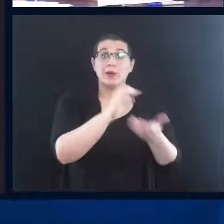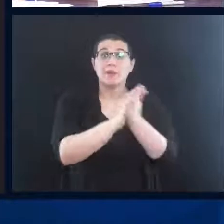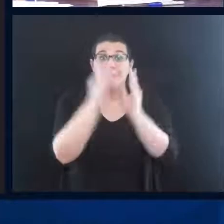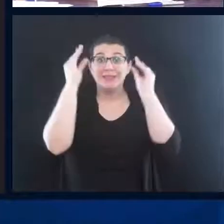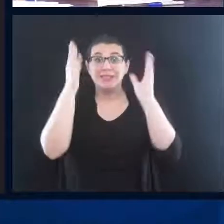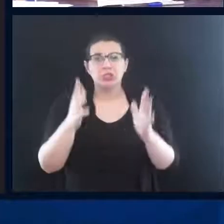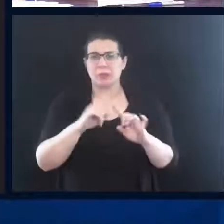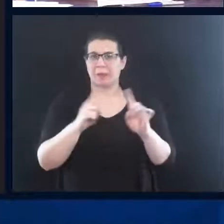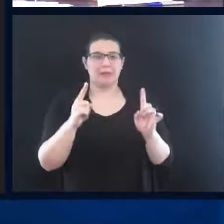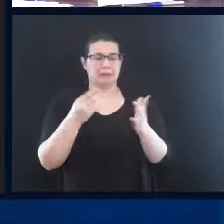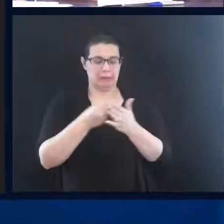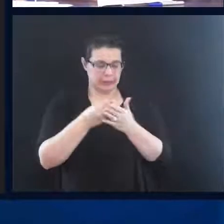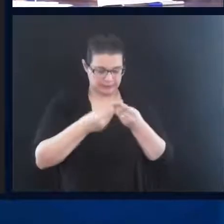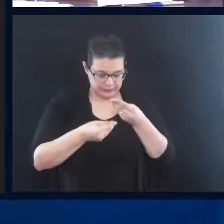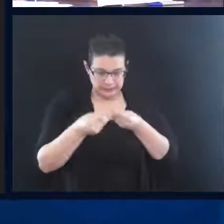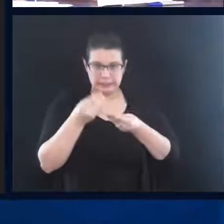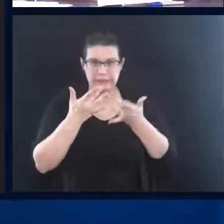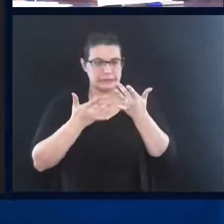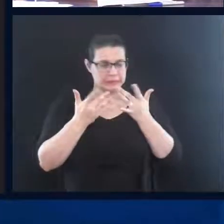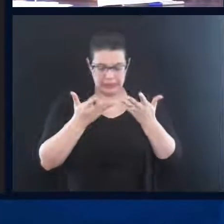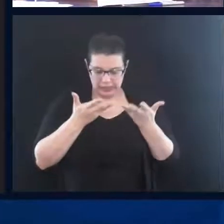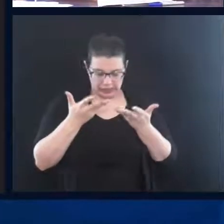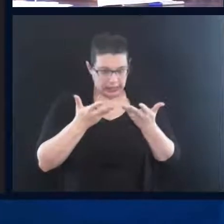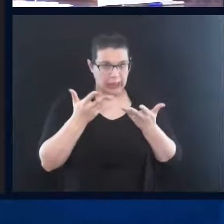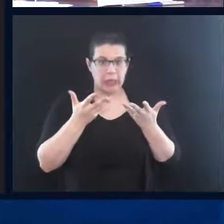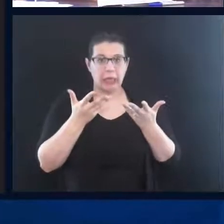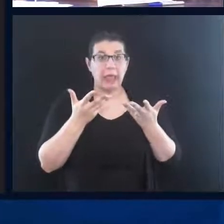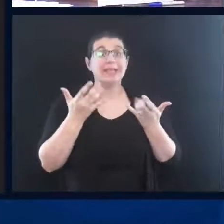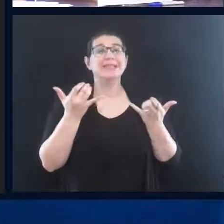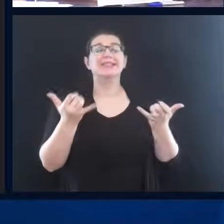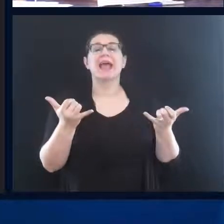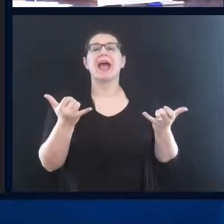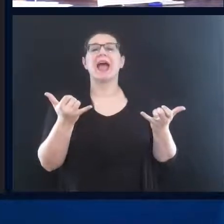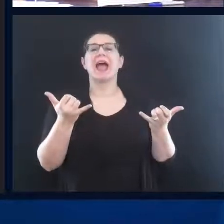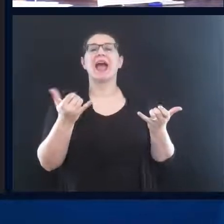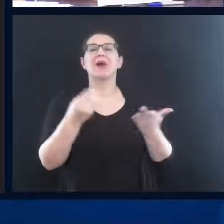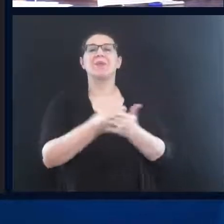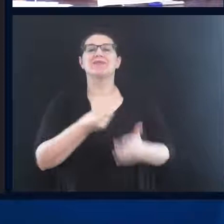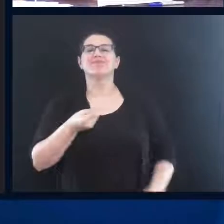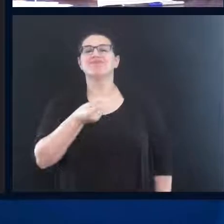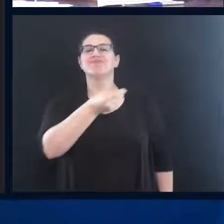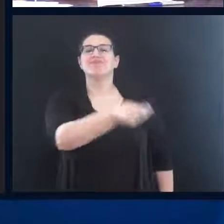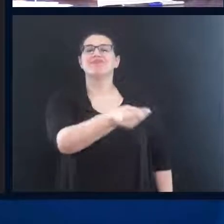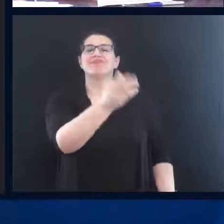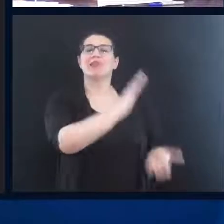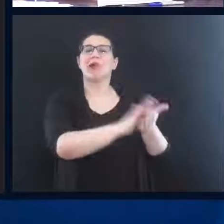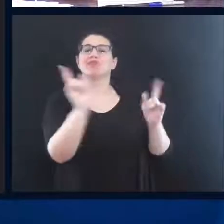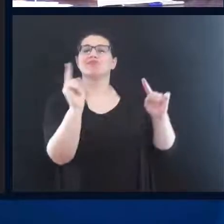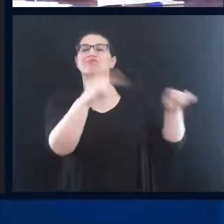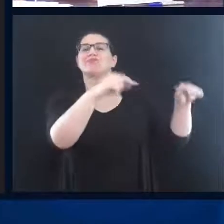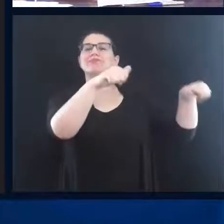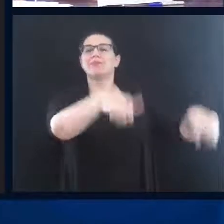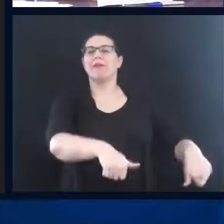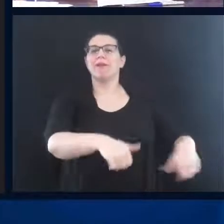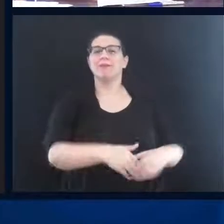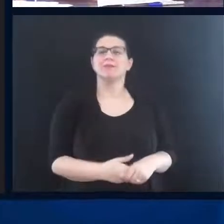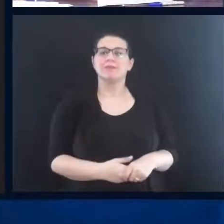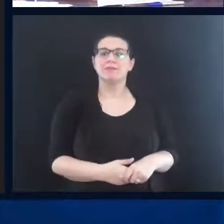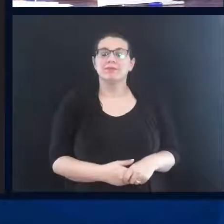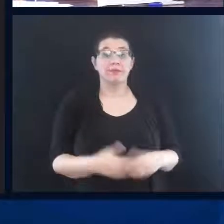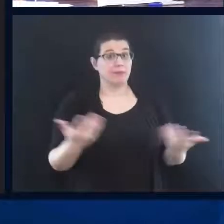couldn't quite put it together and swing it. And now he's got a shot. And then we went on from there, and we